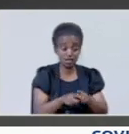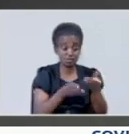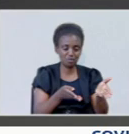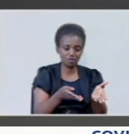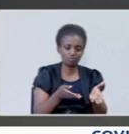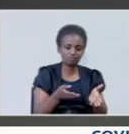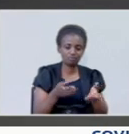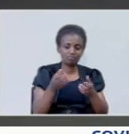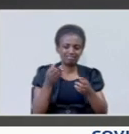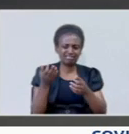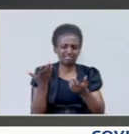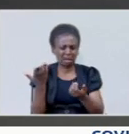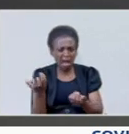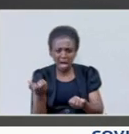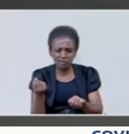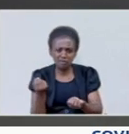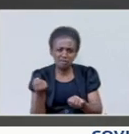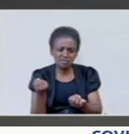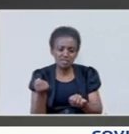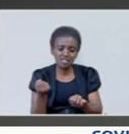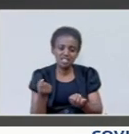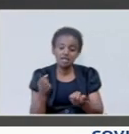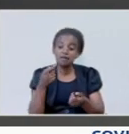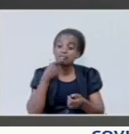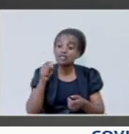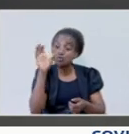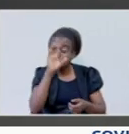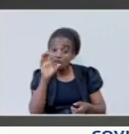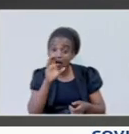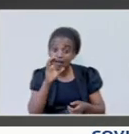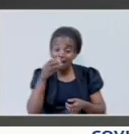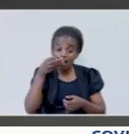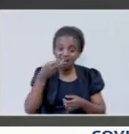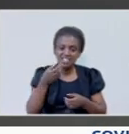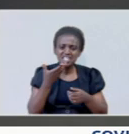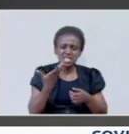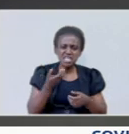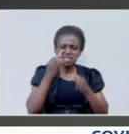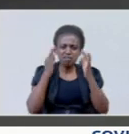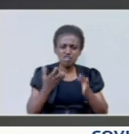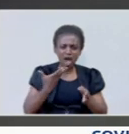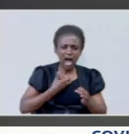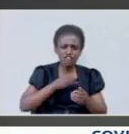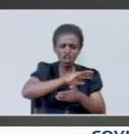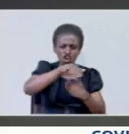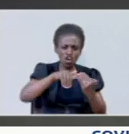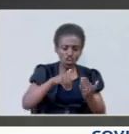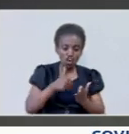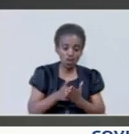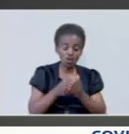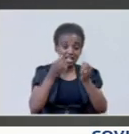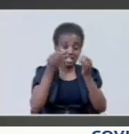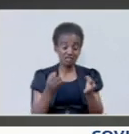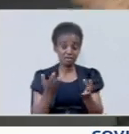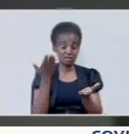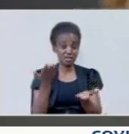a pandemic. We must find the resources to deal with it among ourselves and if necessary, seek them elsewhere when we fall short. But